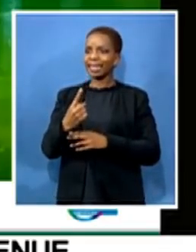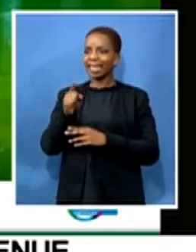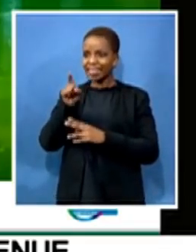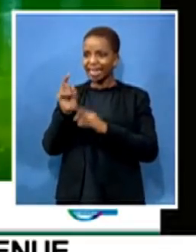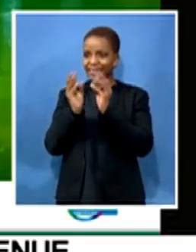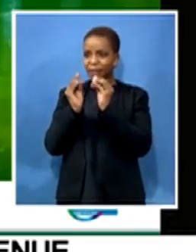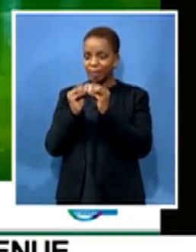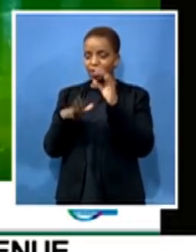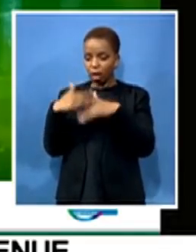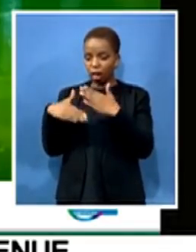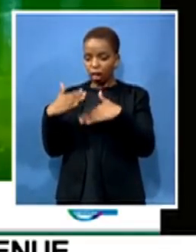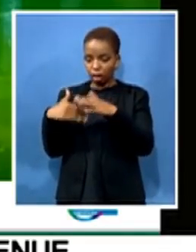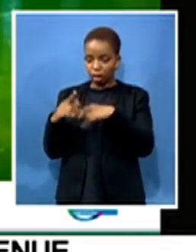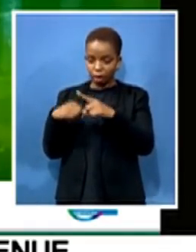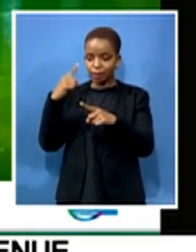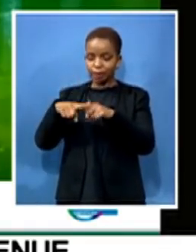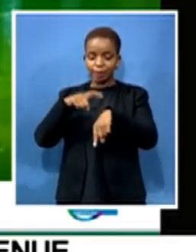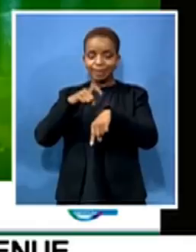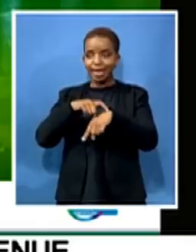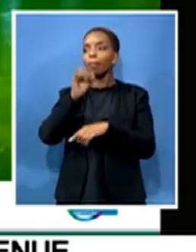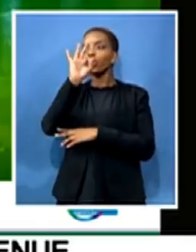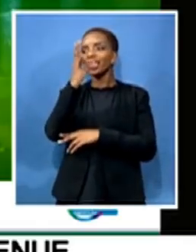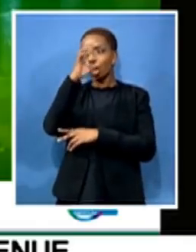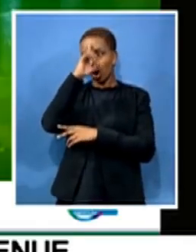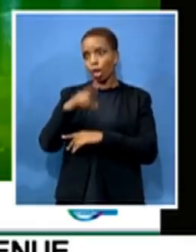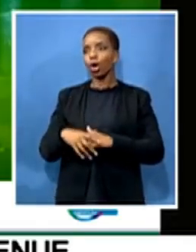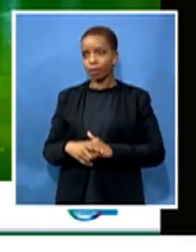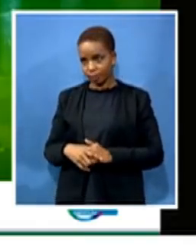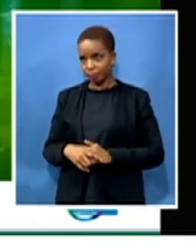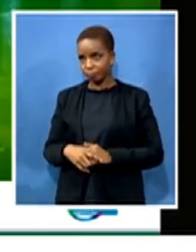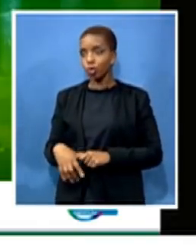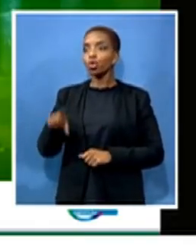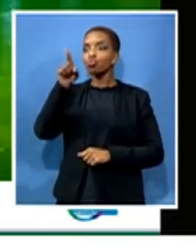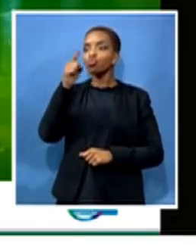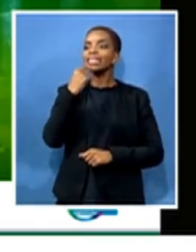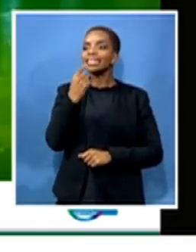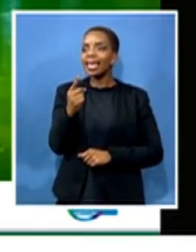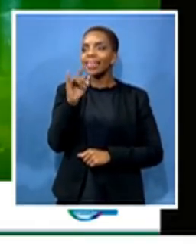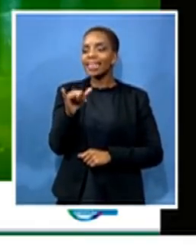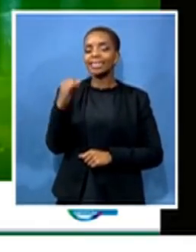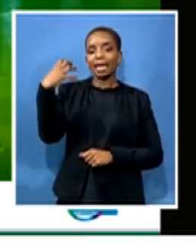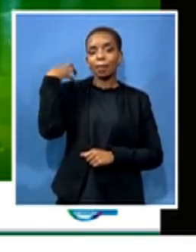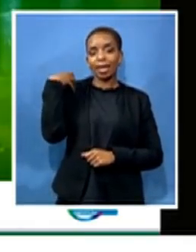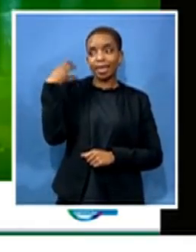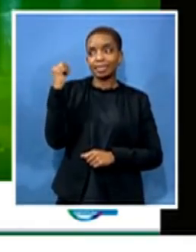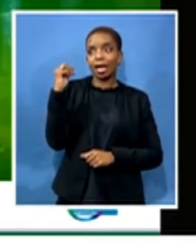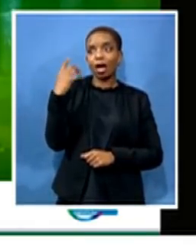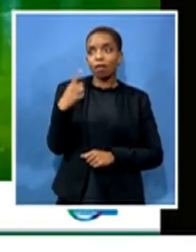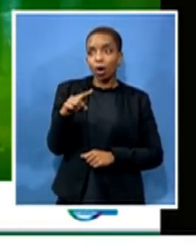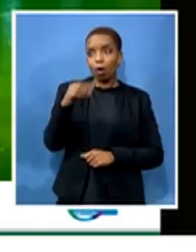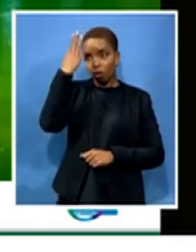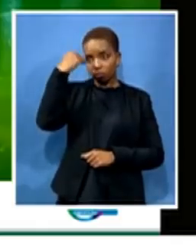point that you've mentioned about the Minister of COGTA. However, I have to bring it under your attention, Chairperson,